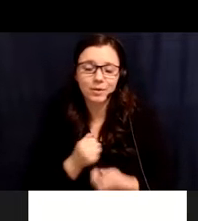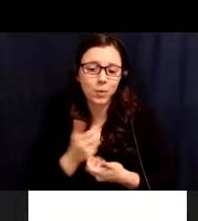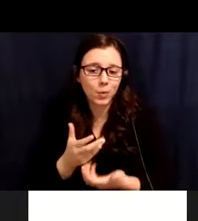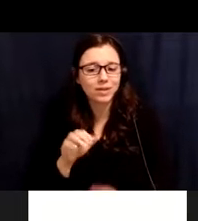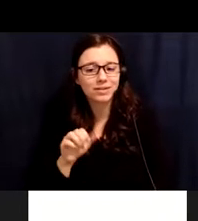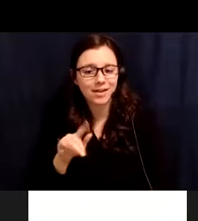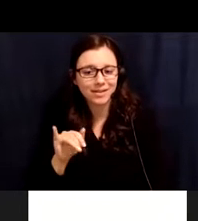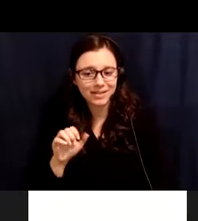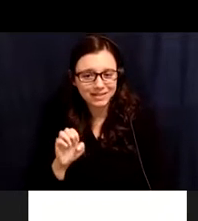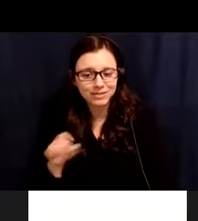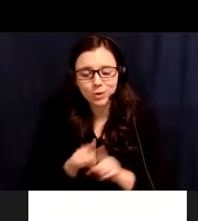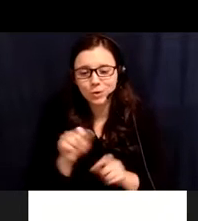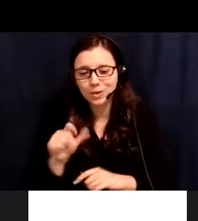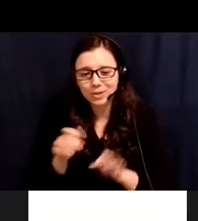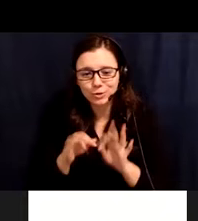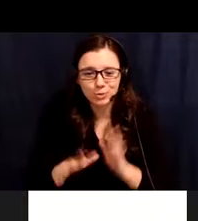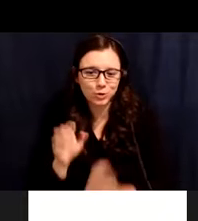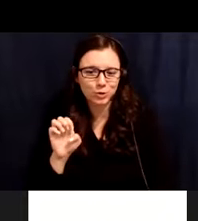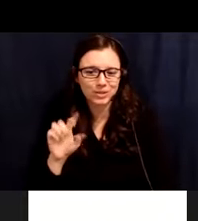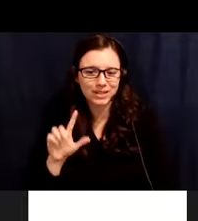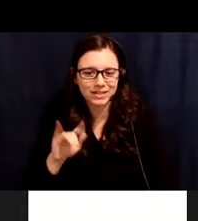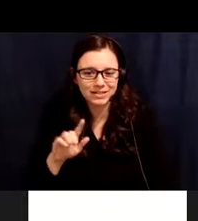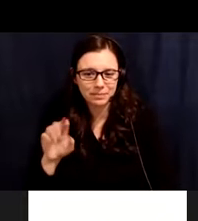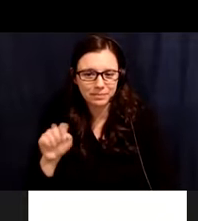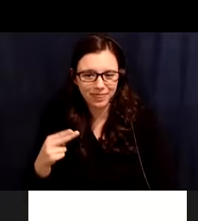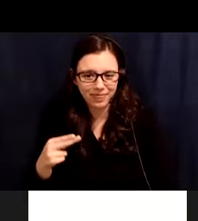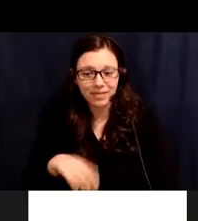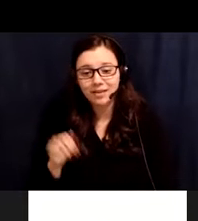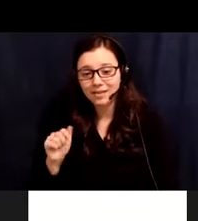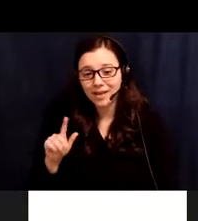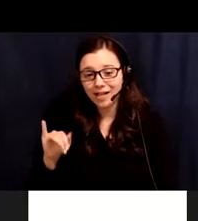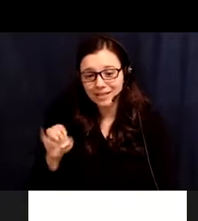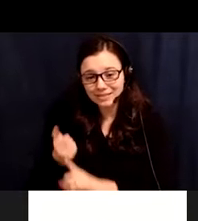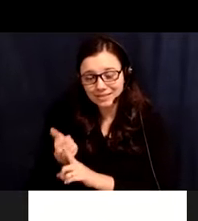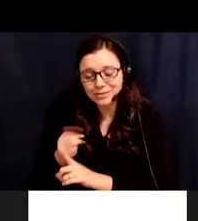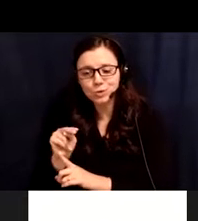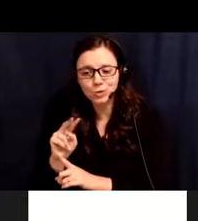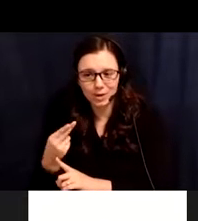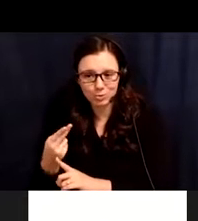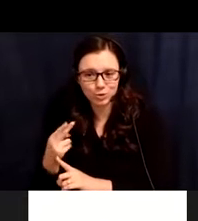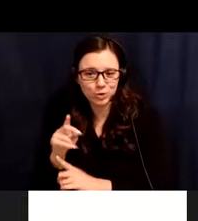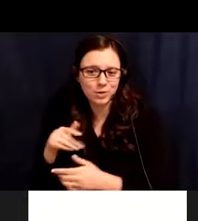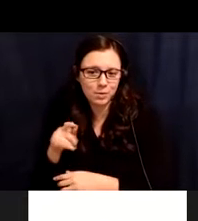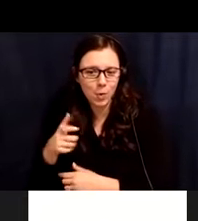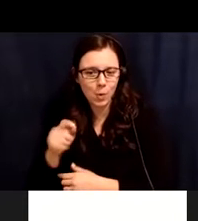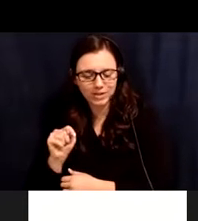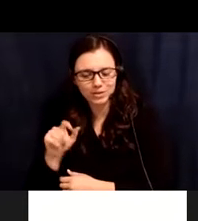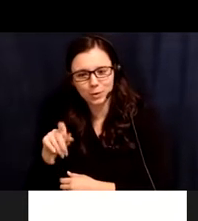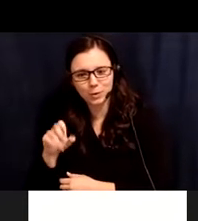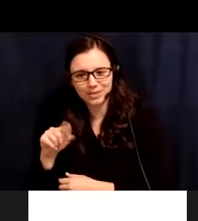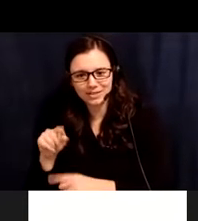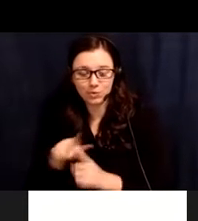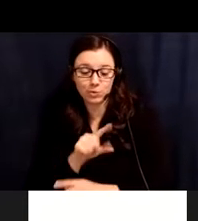and ASL interpreter, Elizabeth. Alice was the New Hampshire Poet Laureate from 2014 to